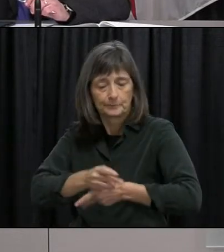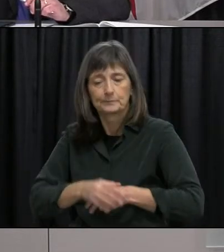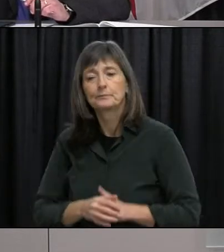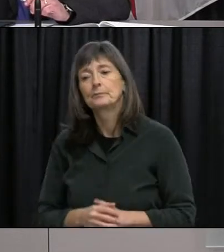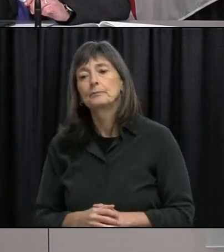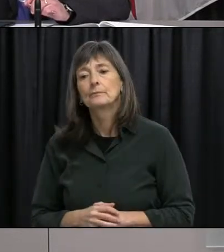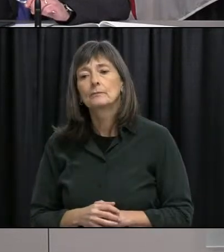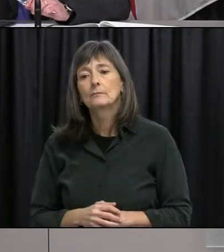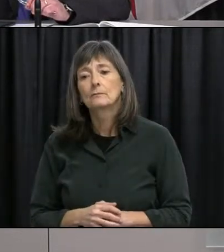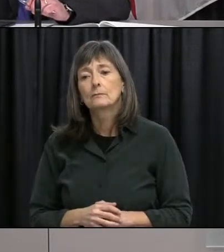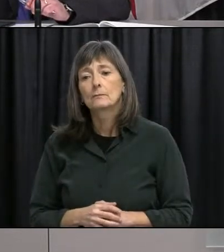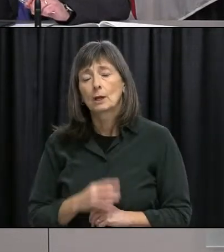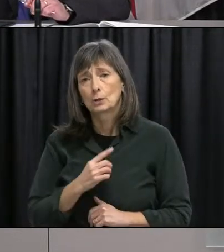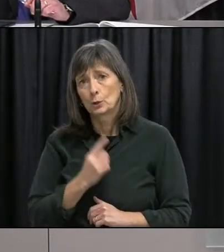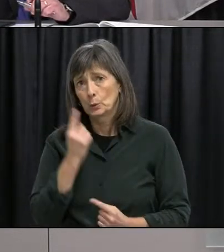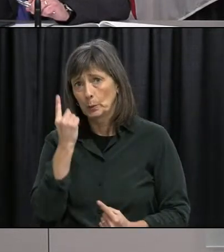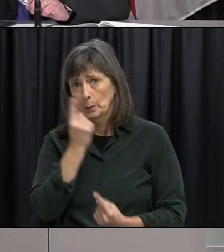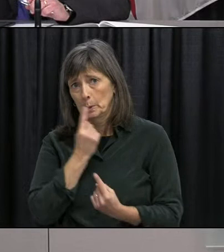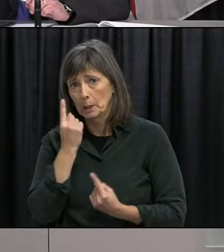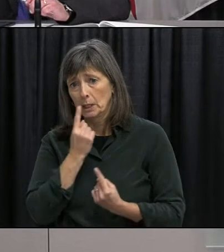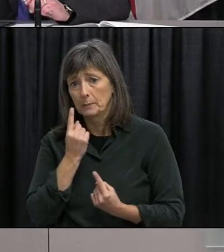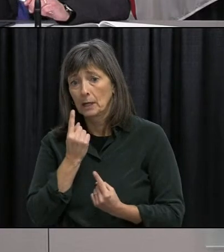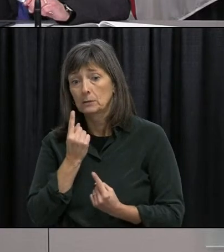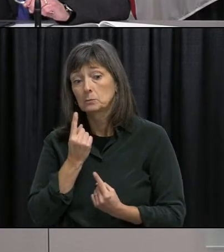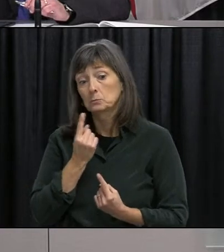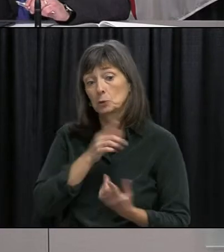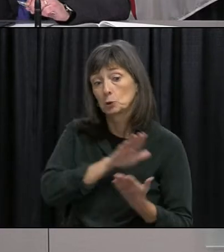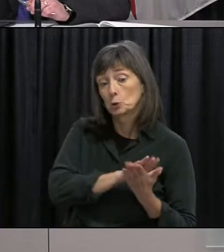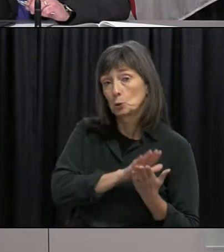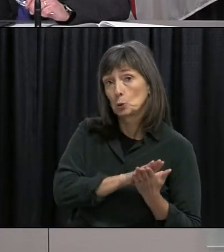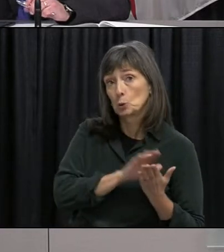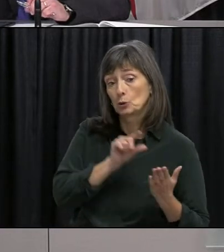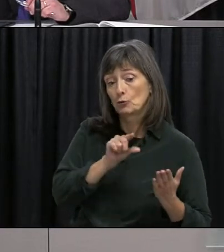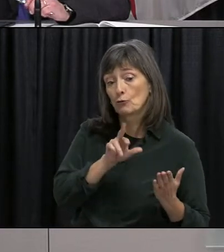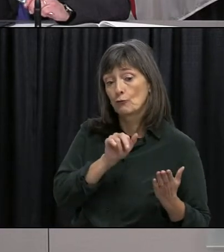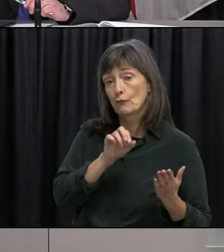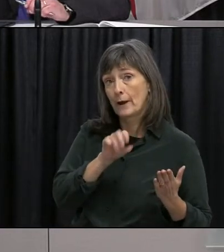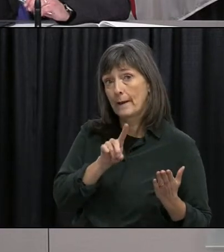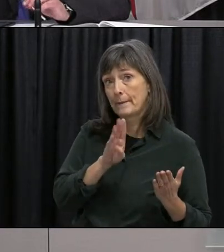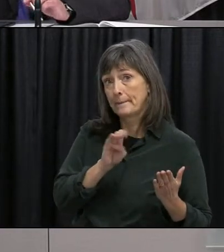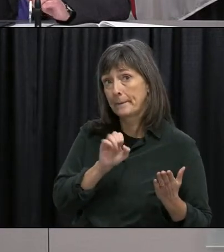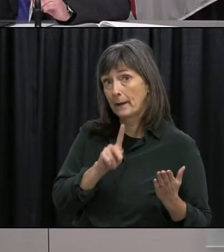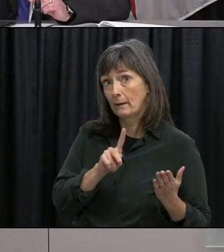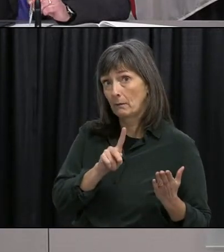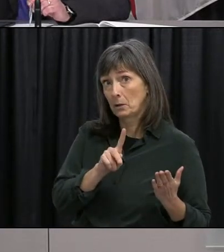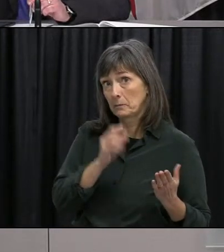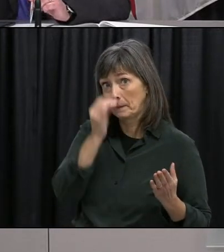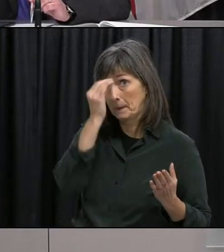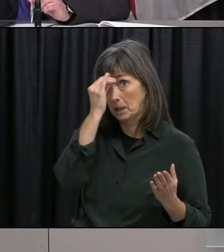consideration been given to schools in Grand Bank before a case occurs there?